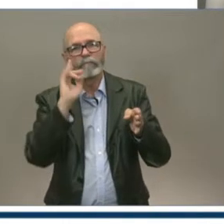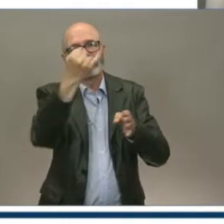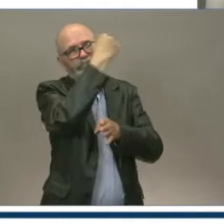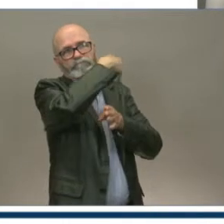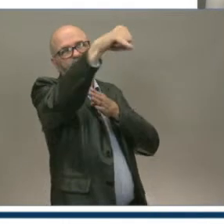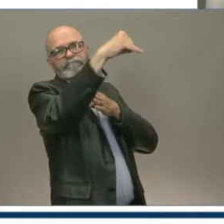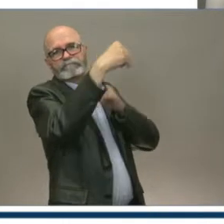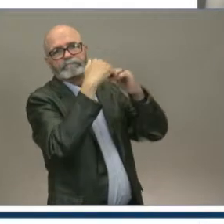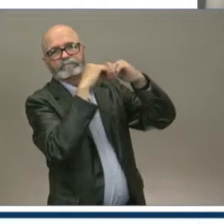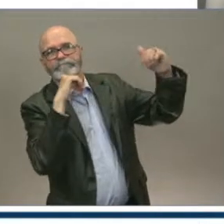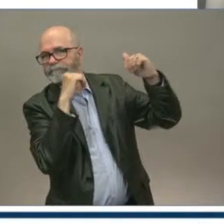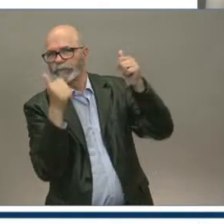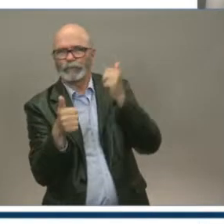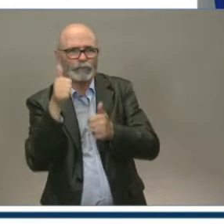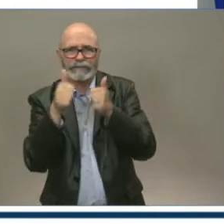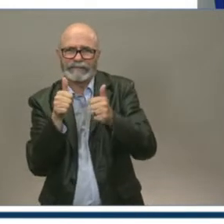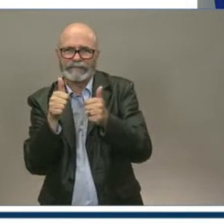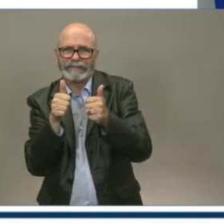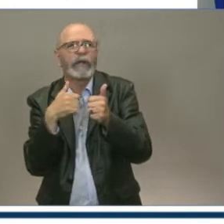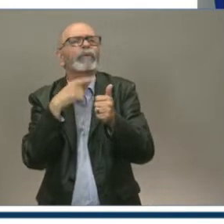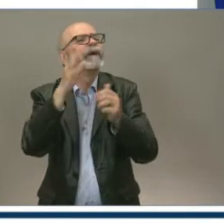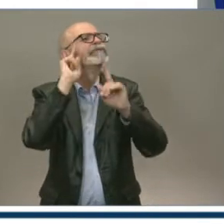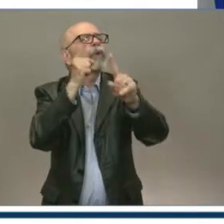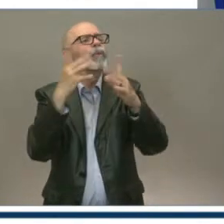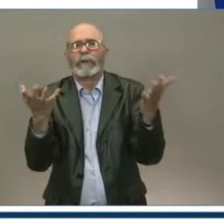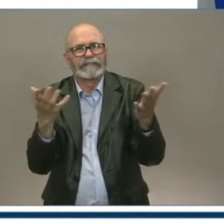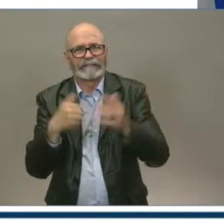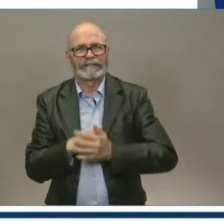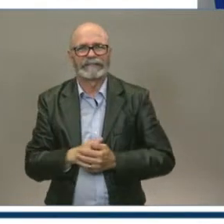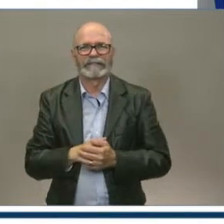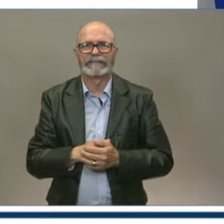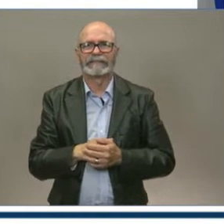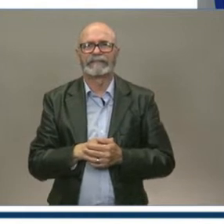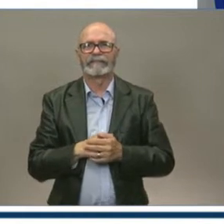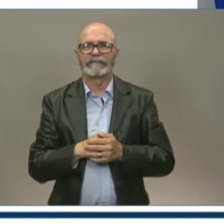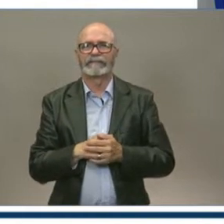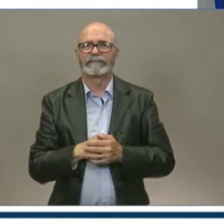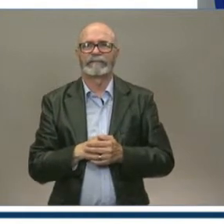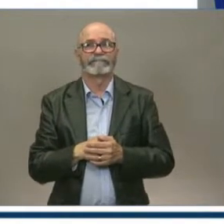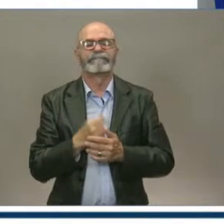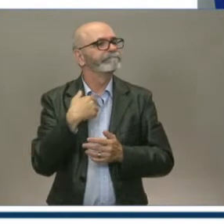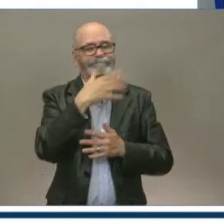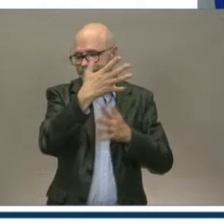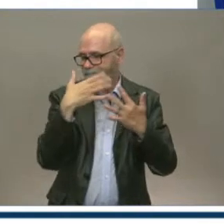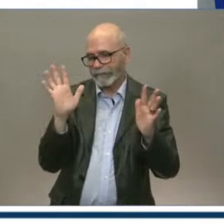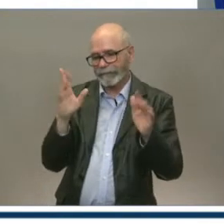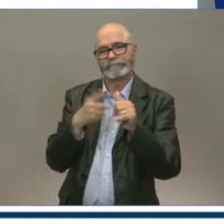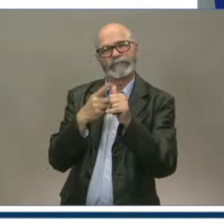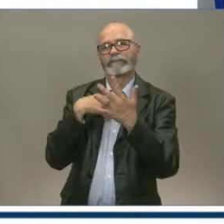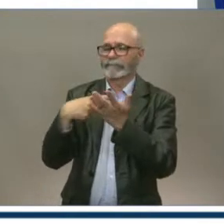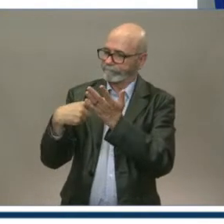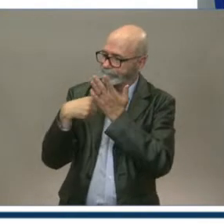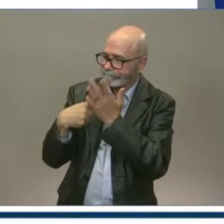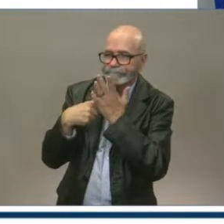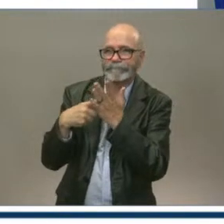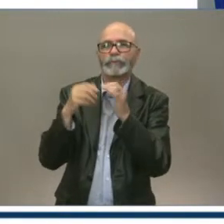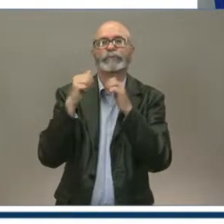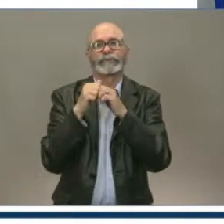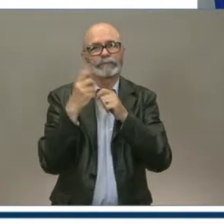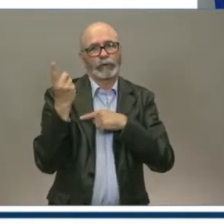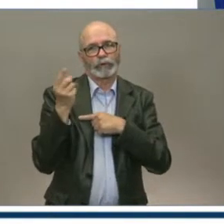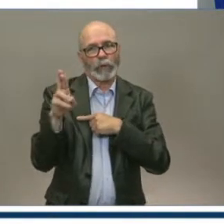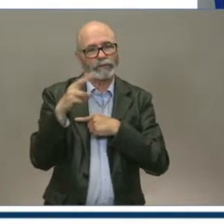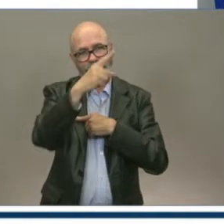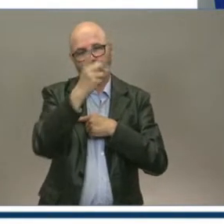for that? Well, of course, I preface that with any discussion would have to take place with with Dr. Strang and our team,